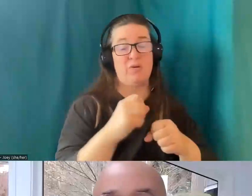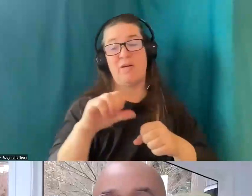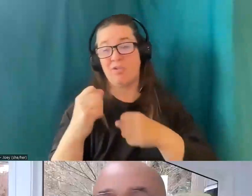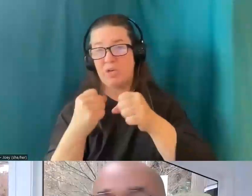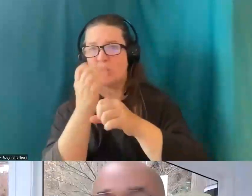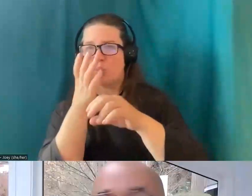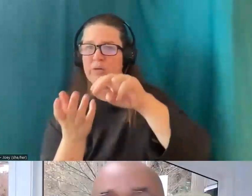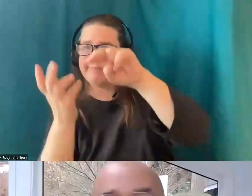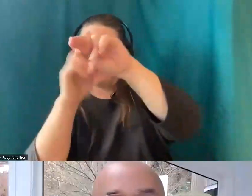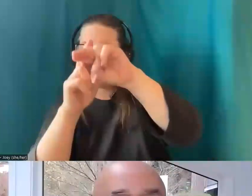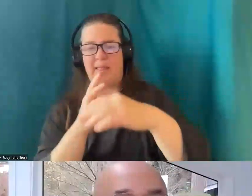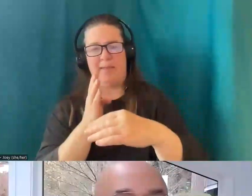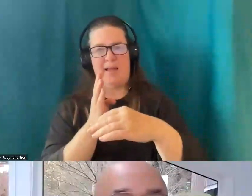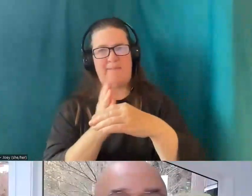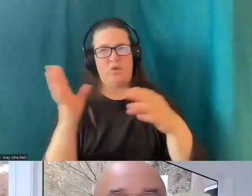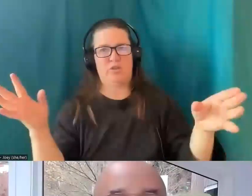Great, thank you.